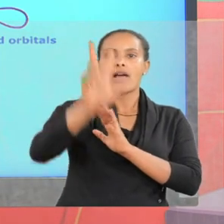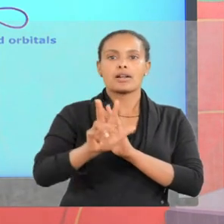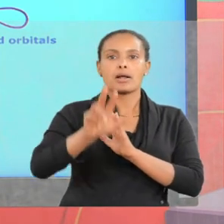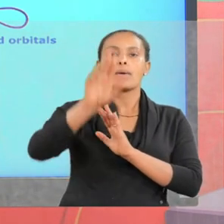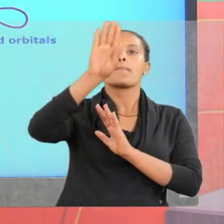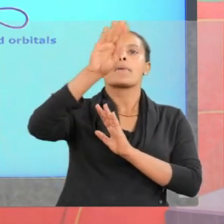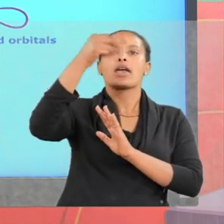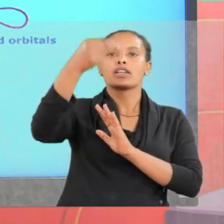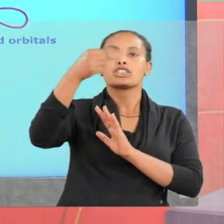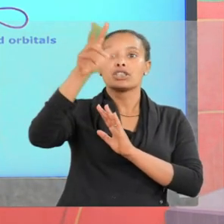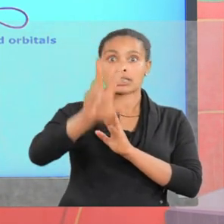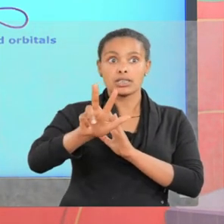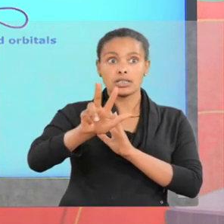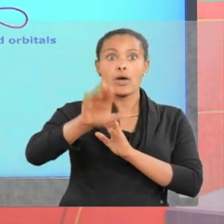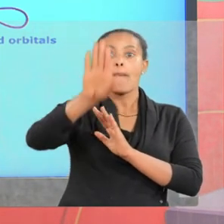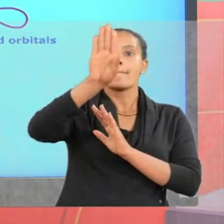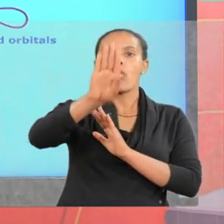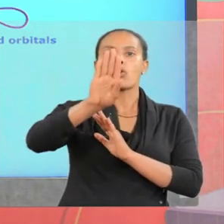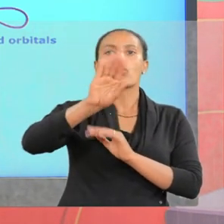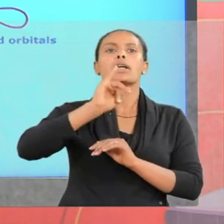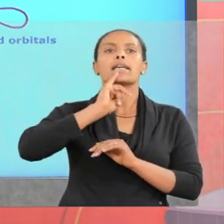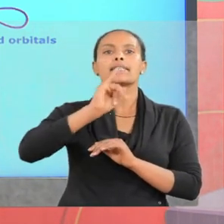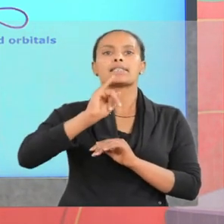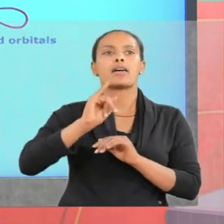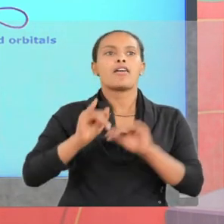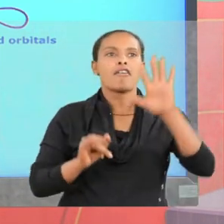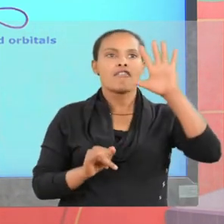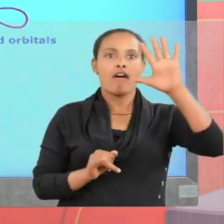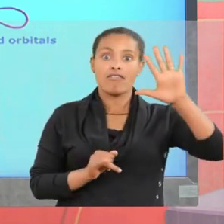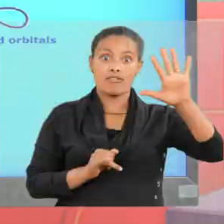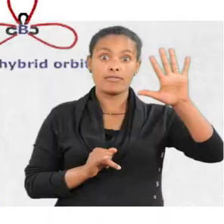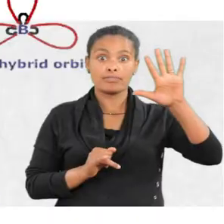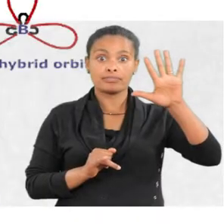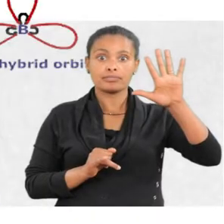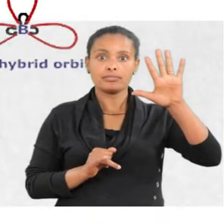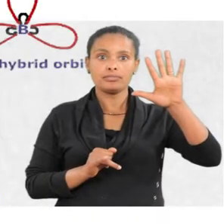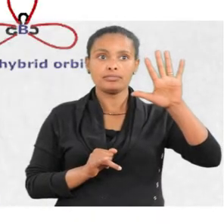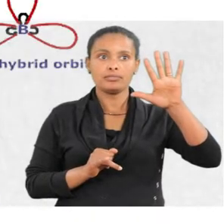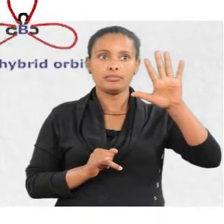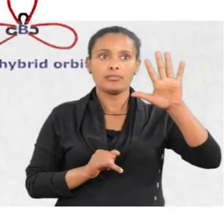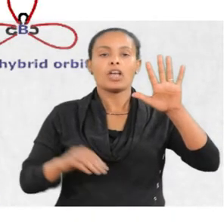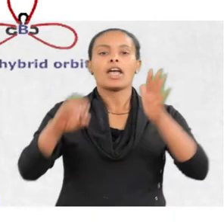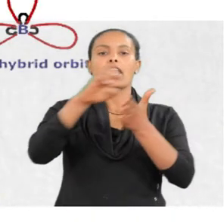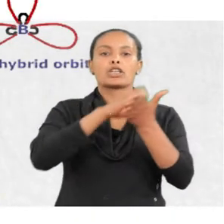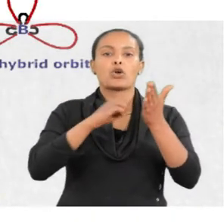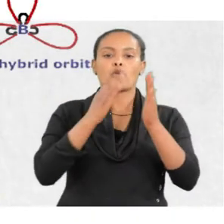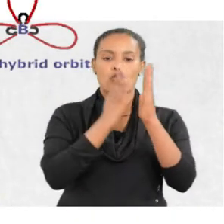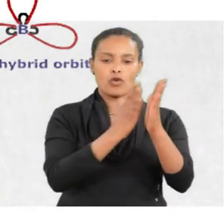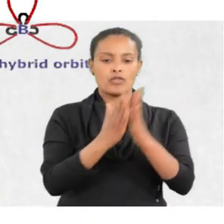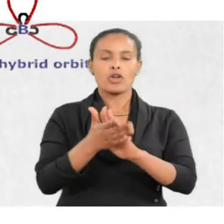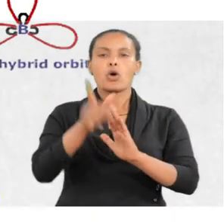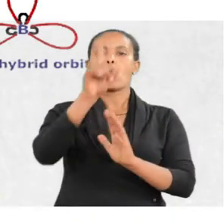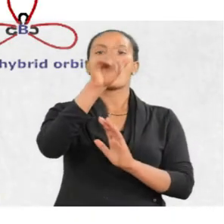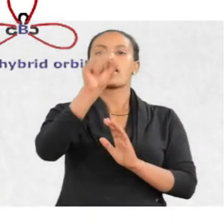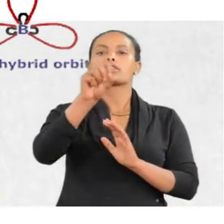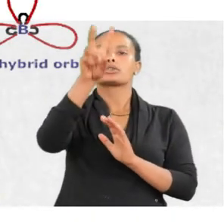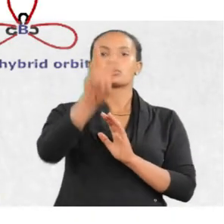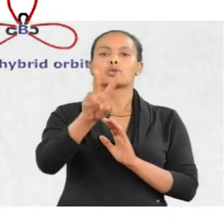BH3. Boron atomic number is 5. Boron atomic number 5. Electronic configuration